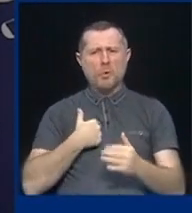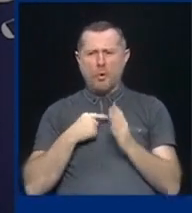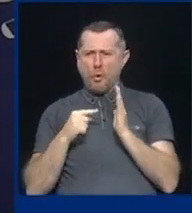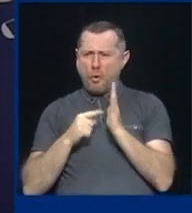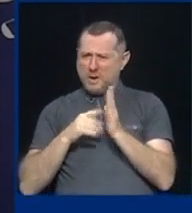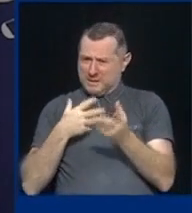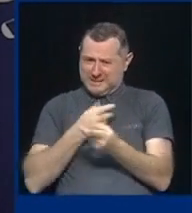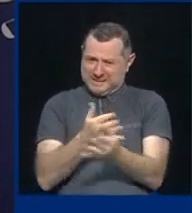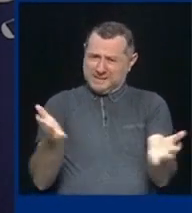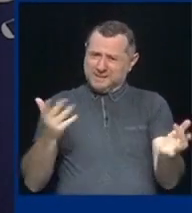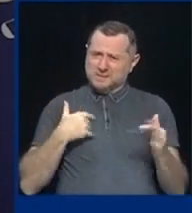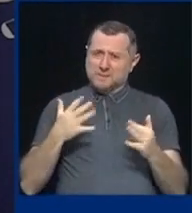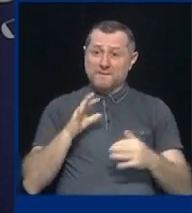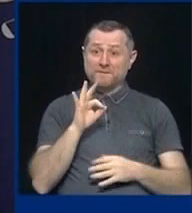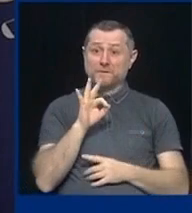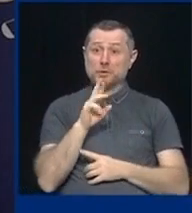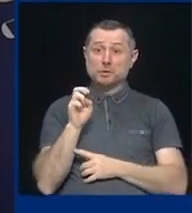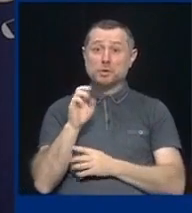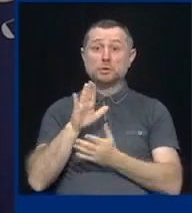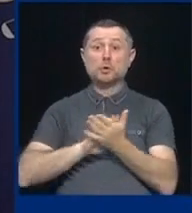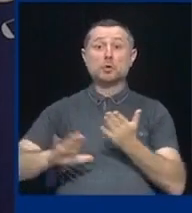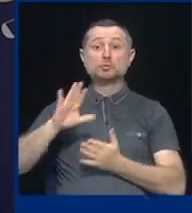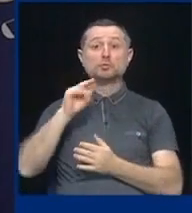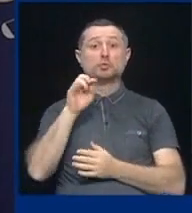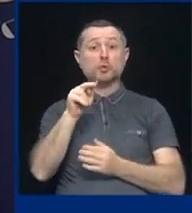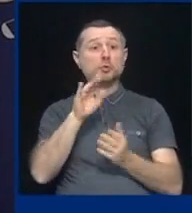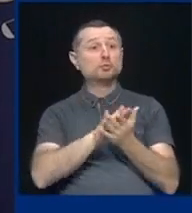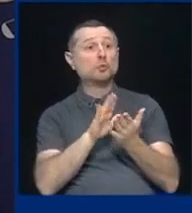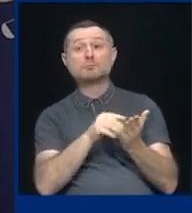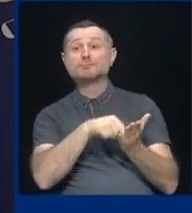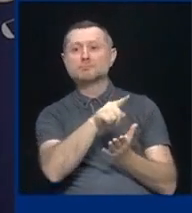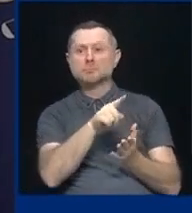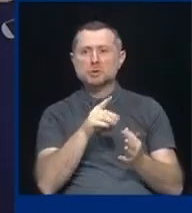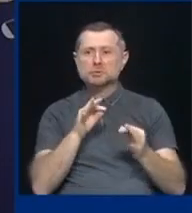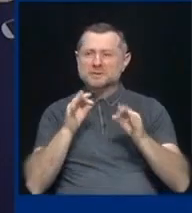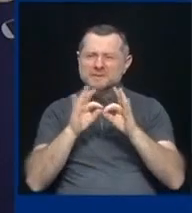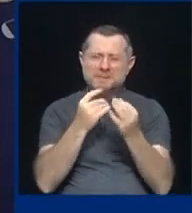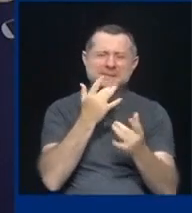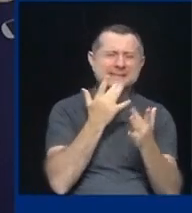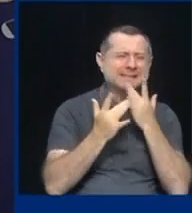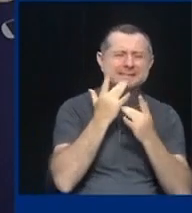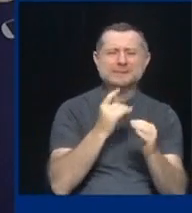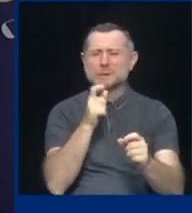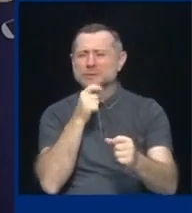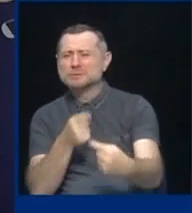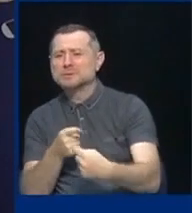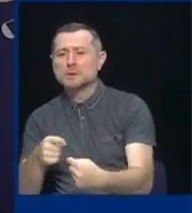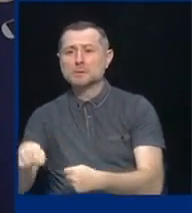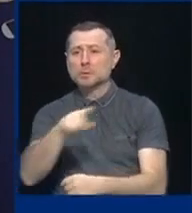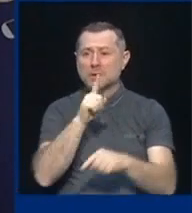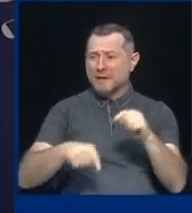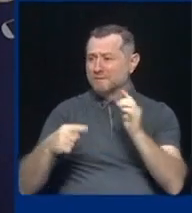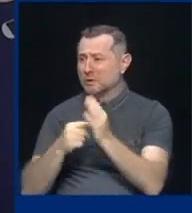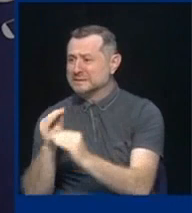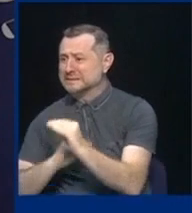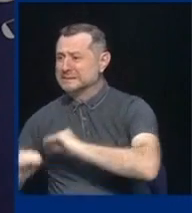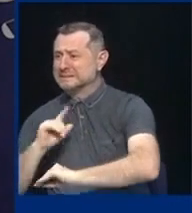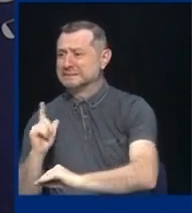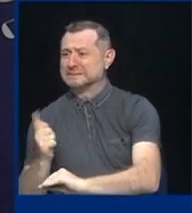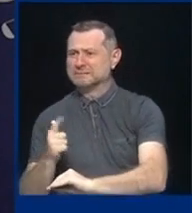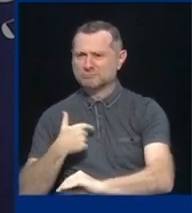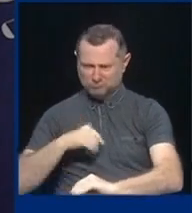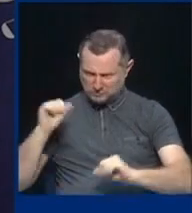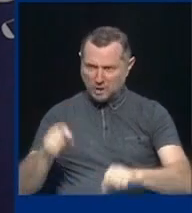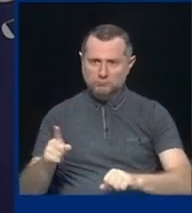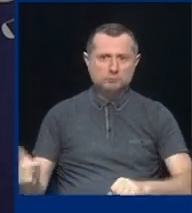tuition for struggling families. Nobody in this state will be denied their college dream because of their income. We